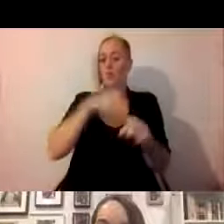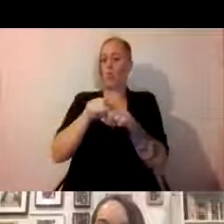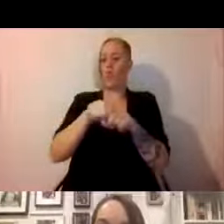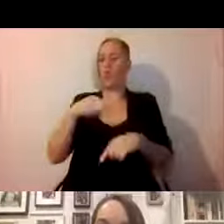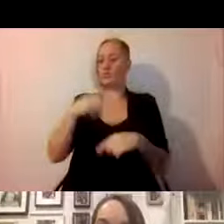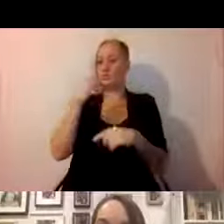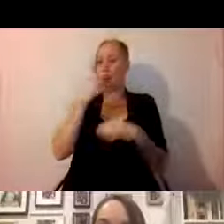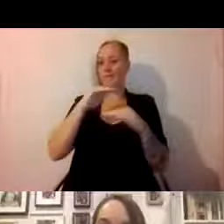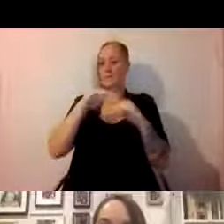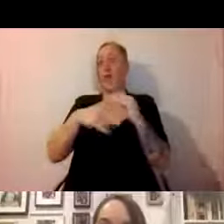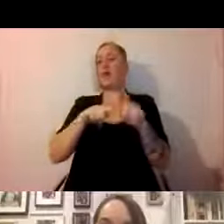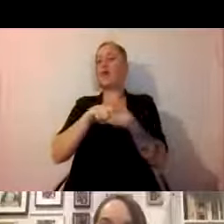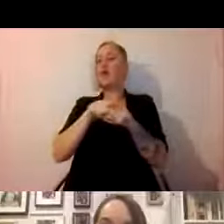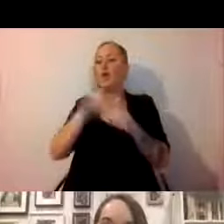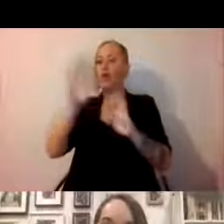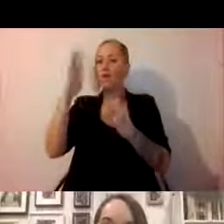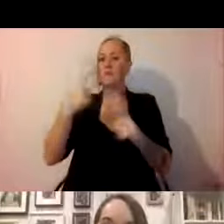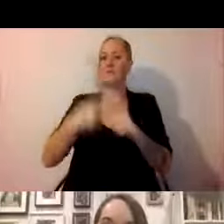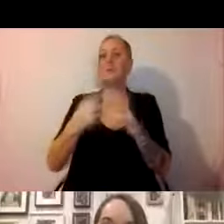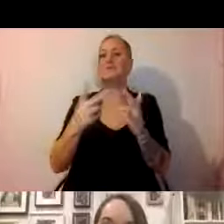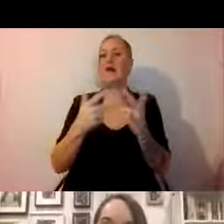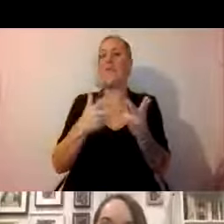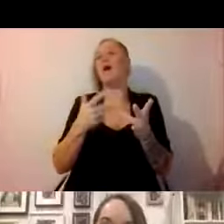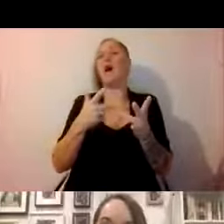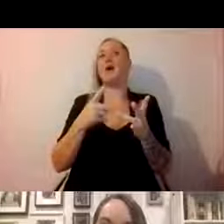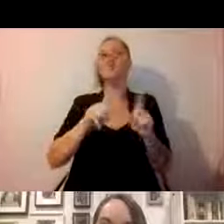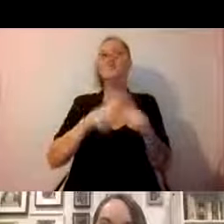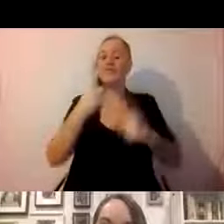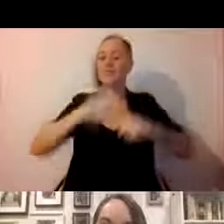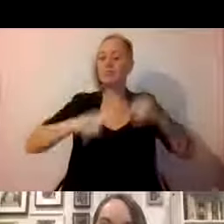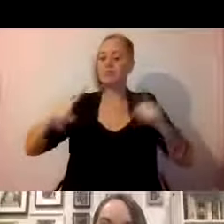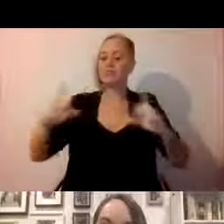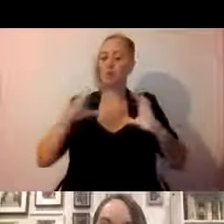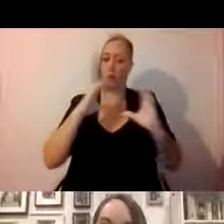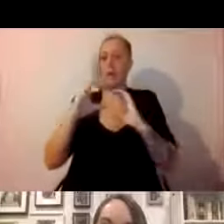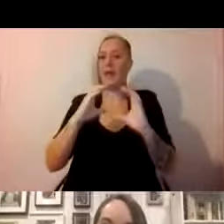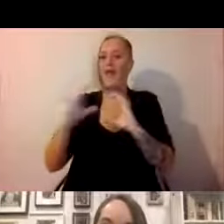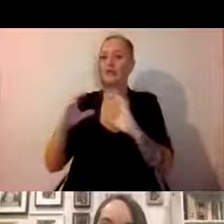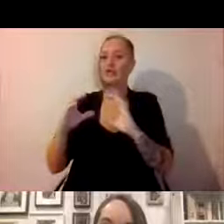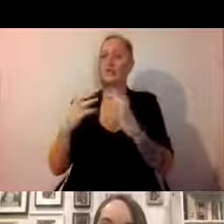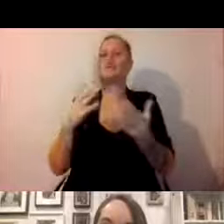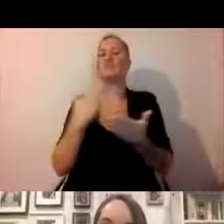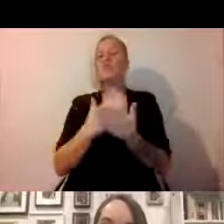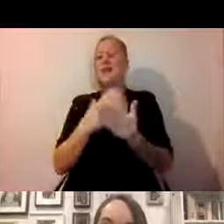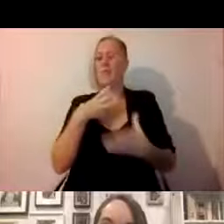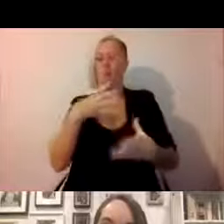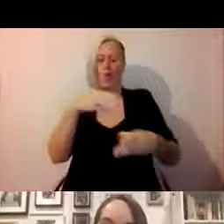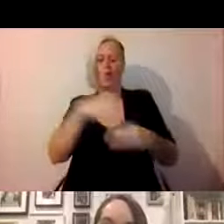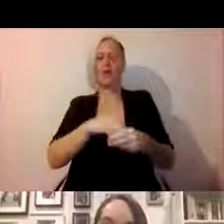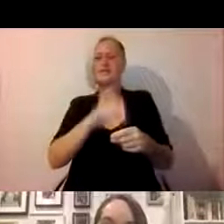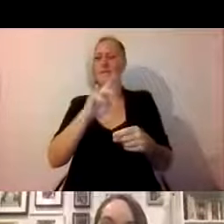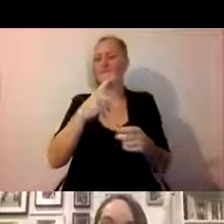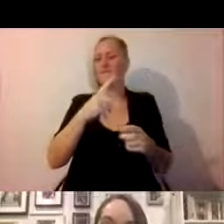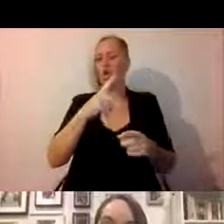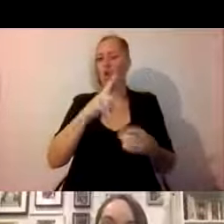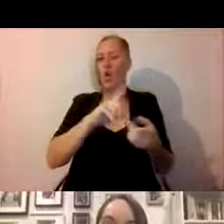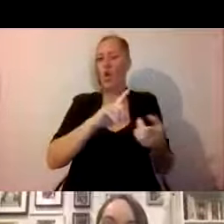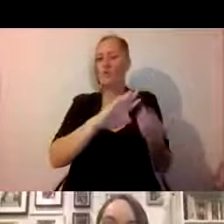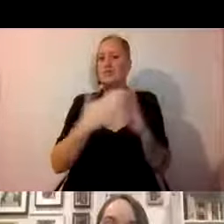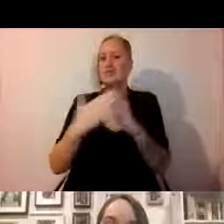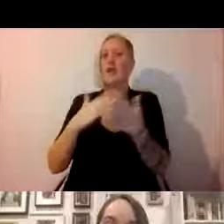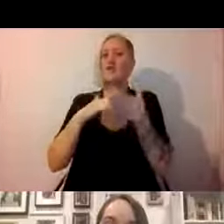or other alternative methods of communication is really crucial for a more inclusive society that helps promote accessibility for